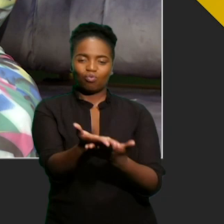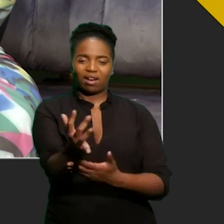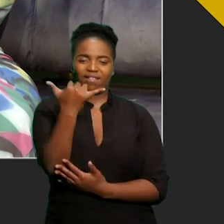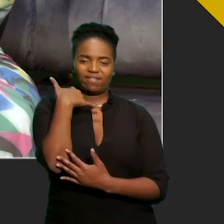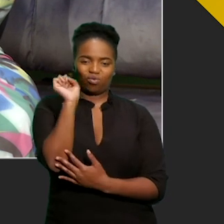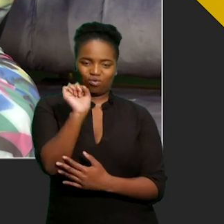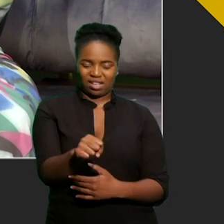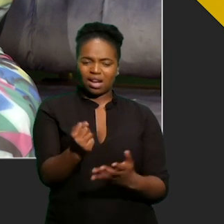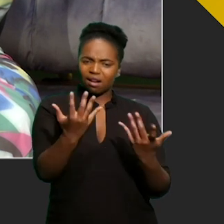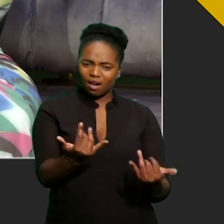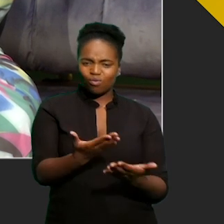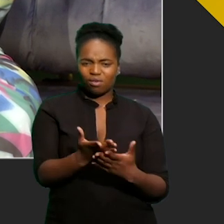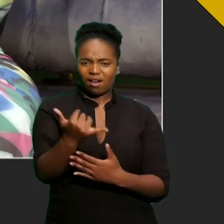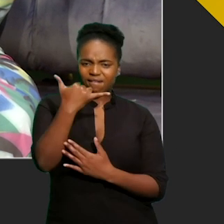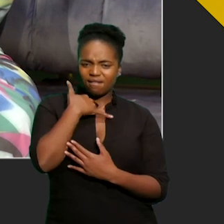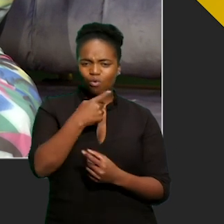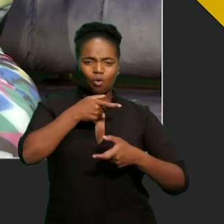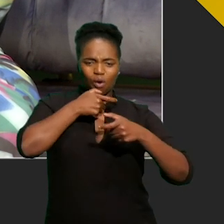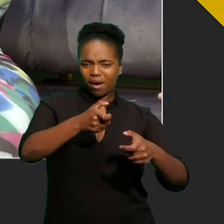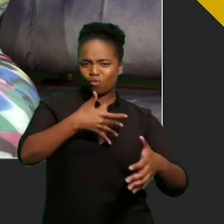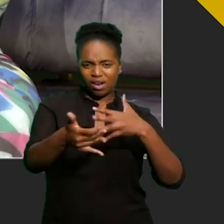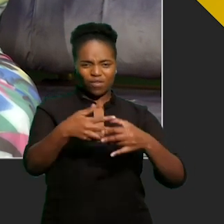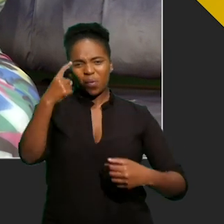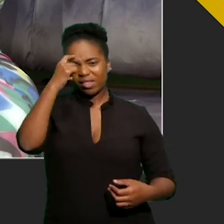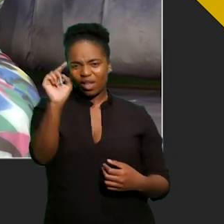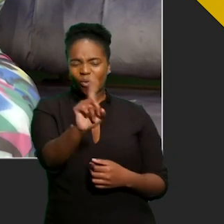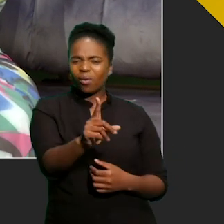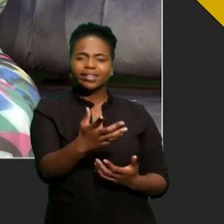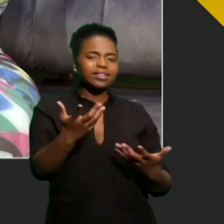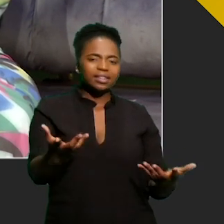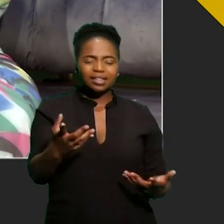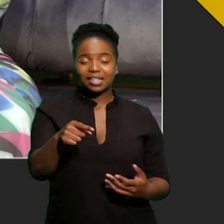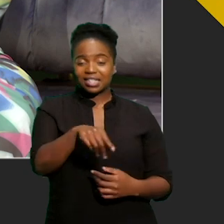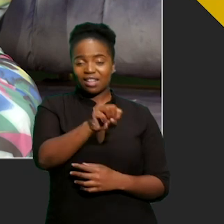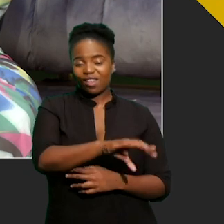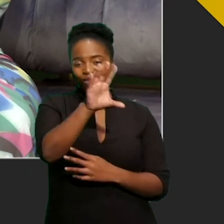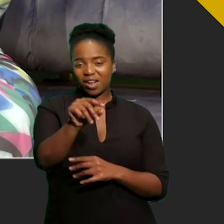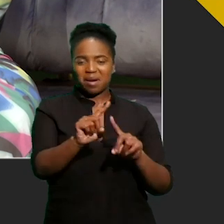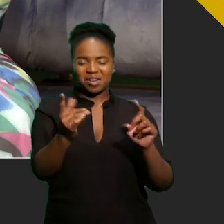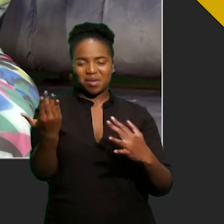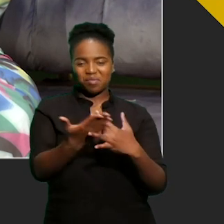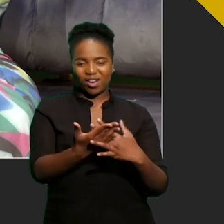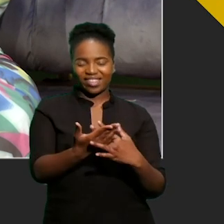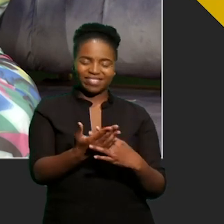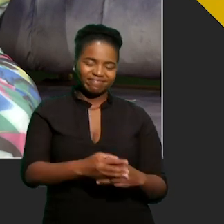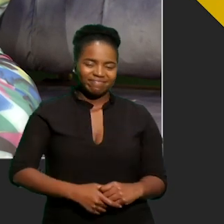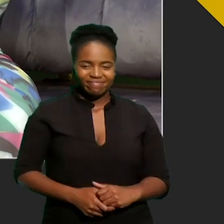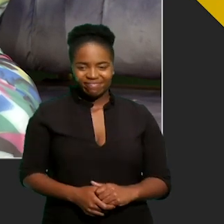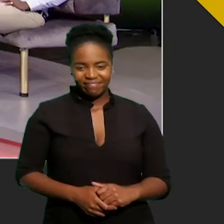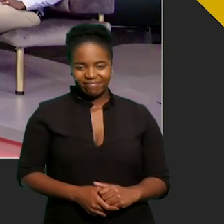011-339-1315 ithuba lakho manje ukuthi ufone nawe uphawule kancane indlela ocabanga ngayo in terms of intatheli zase South Africa, but for now let's quickly go for an ad